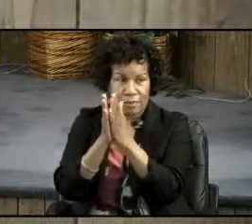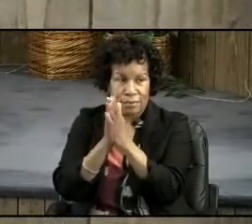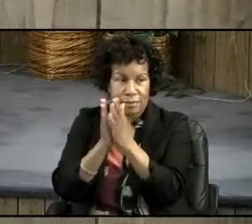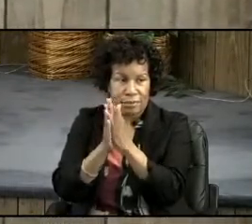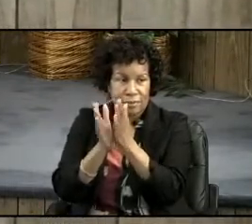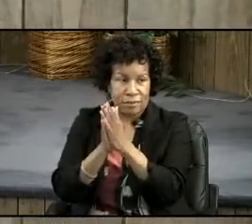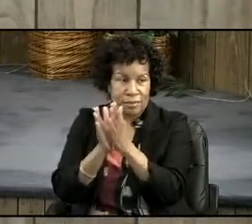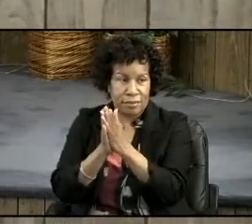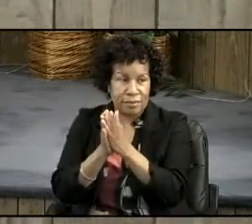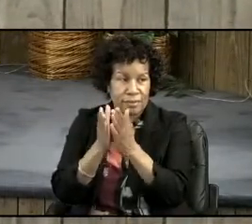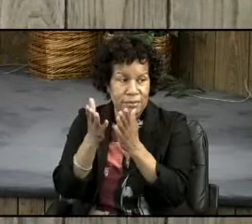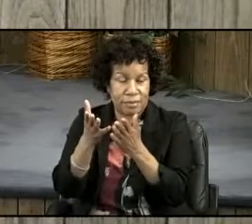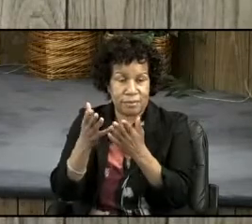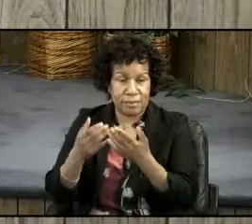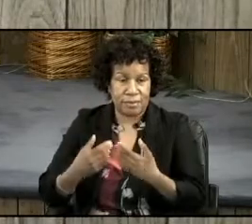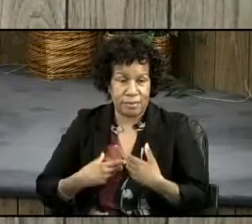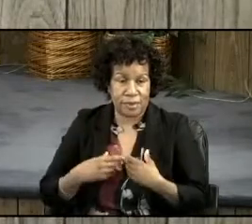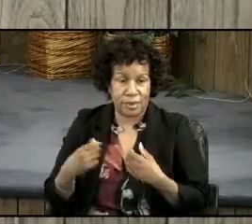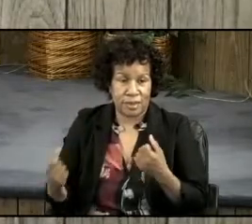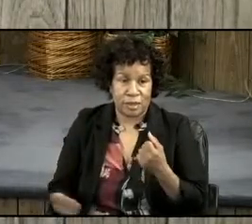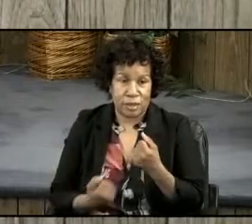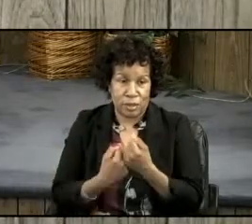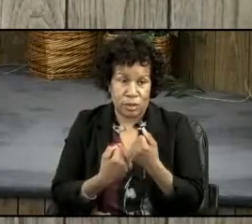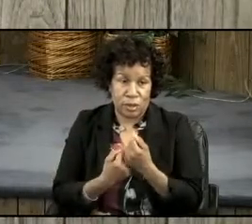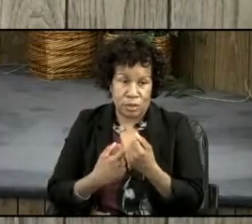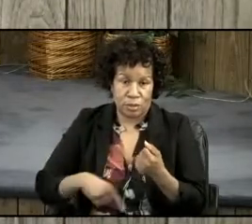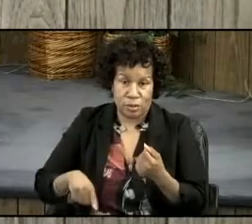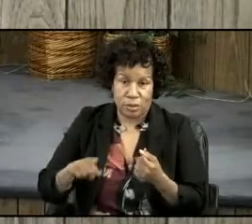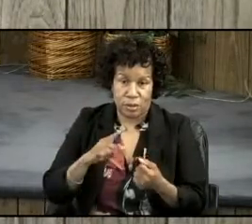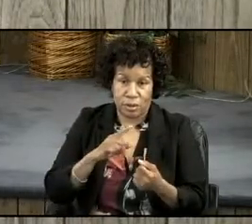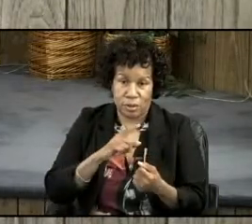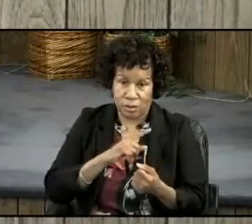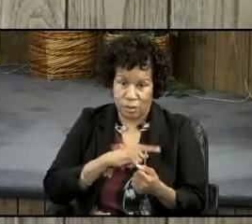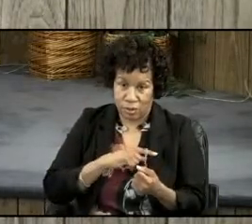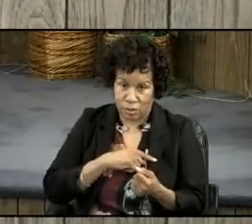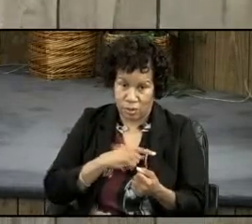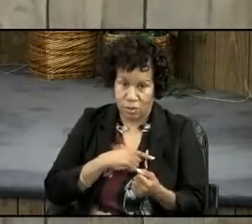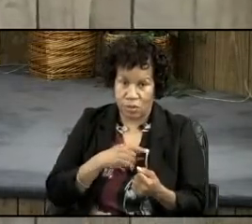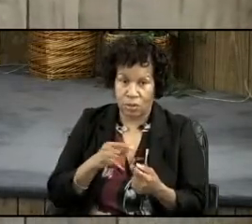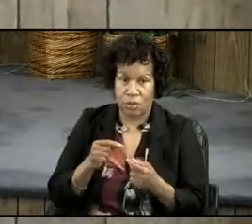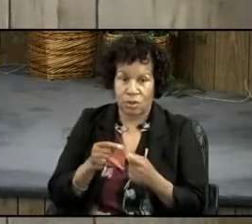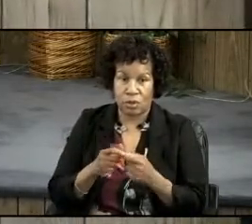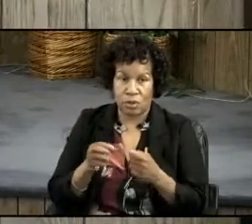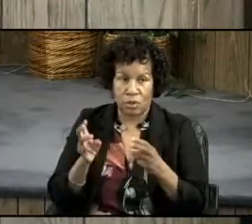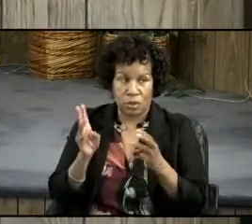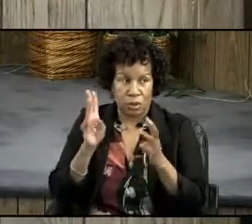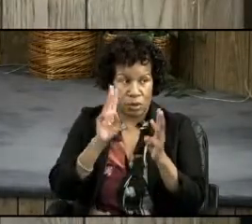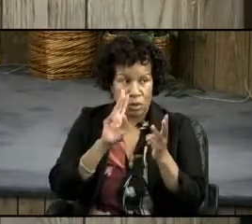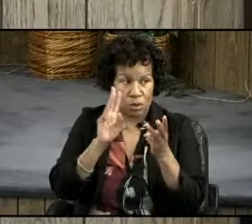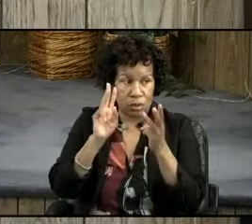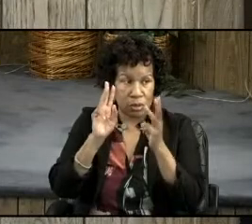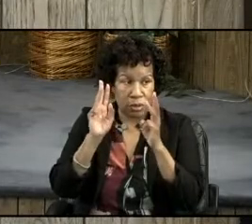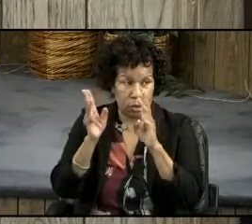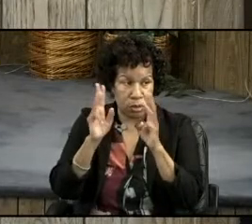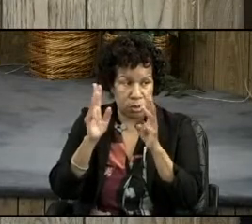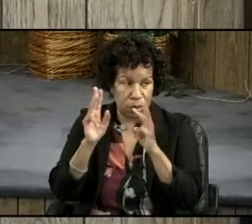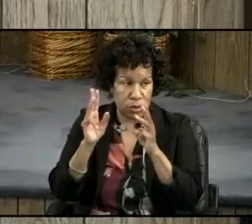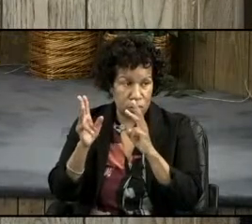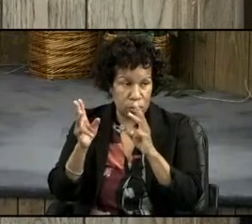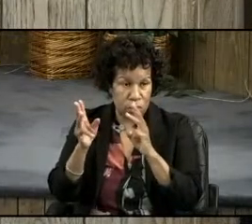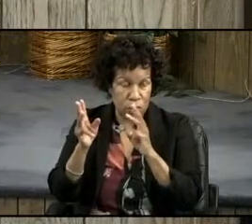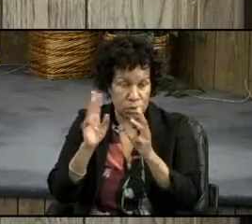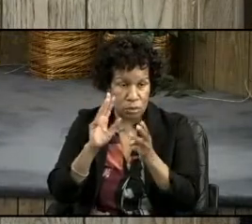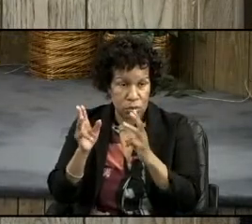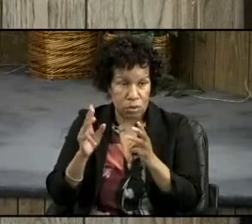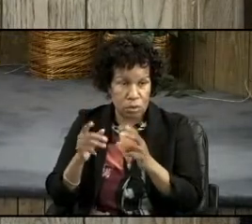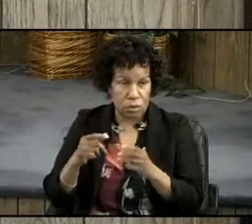He has equipped us. There's bullets out there. They're stealing cars out there. You afraid to